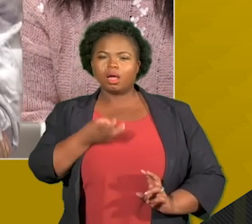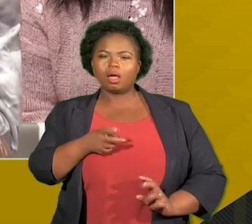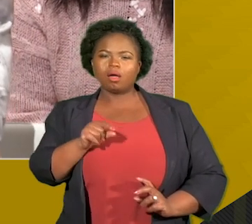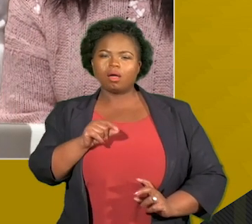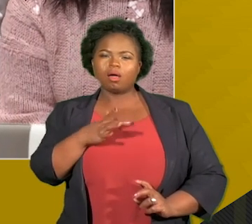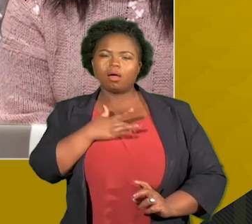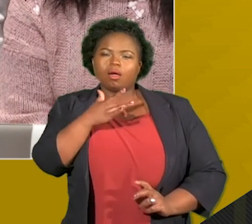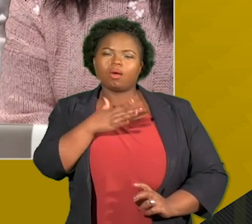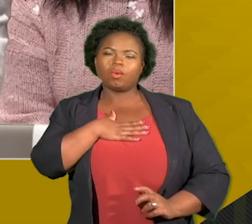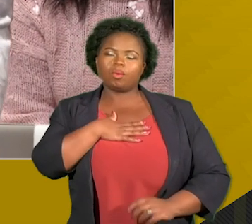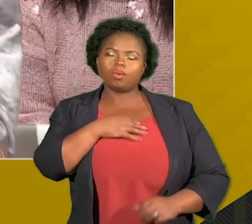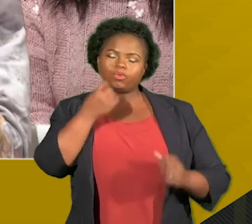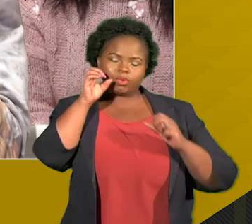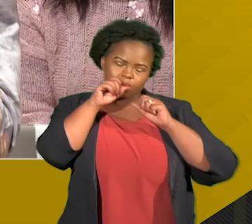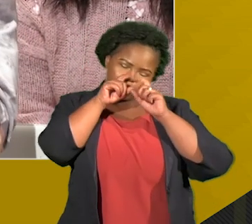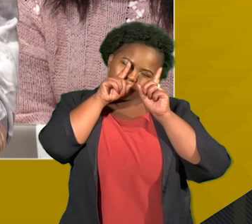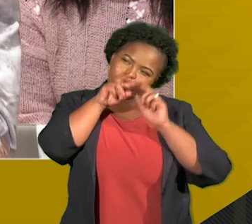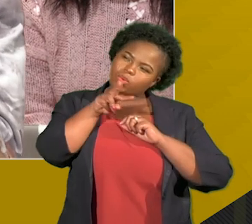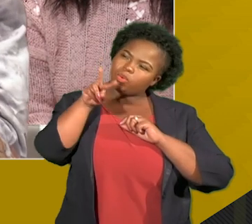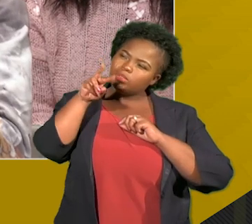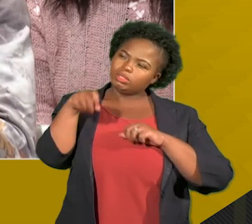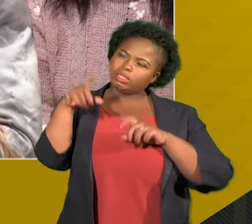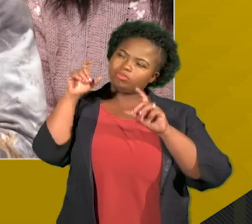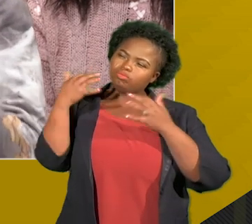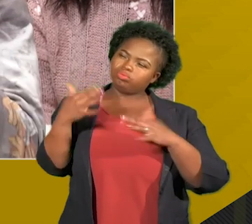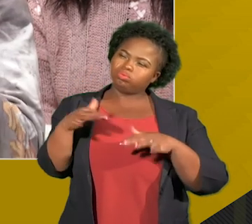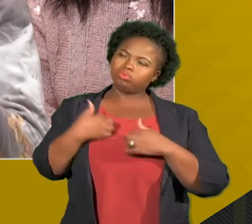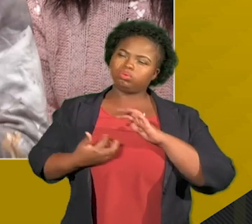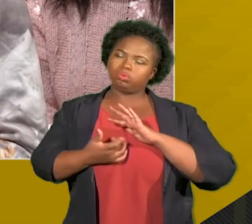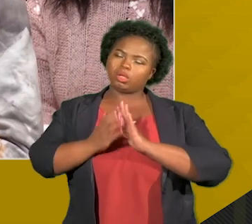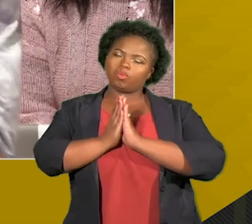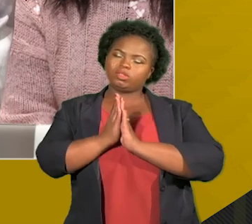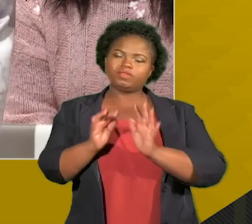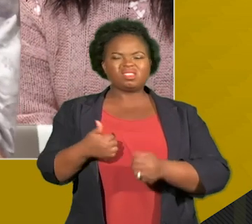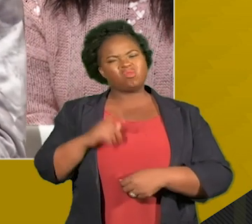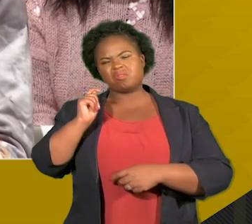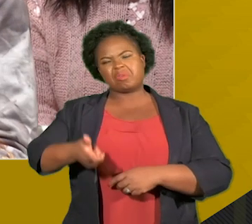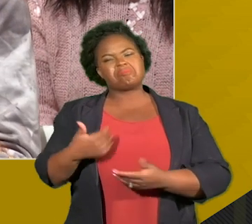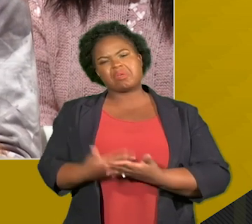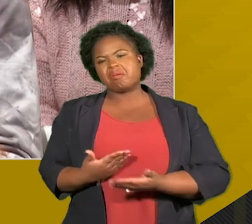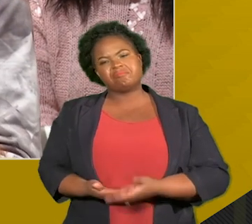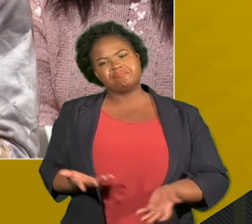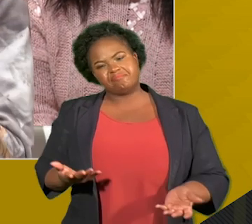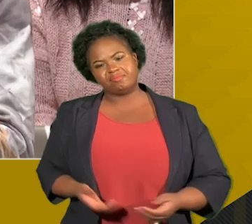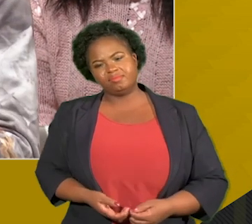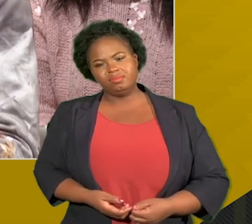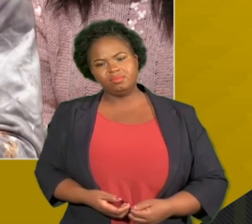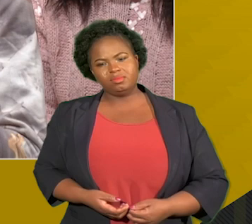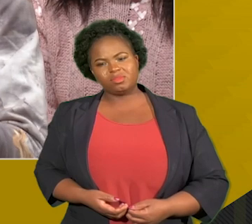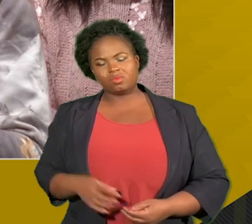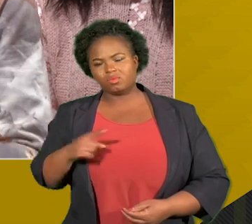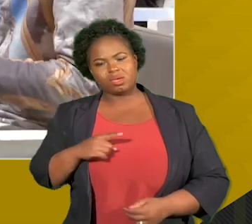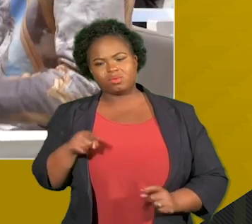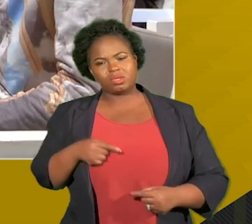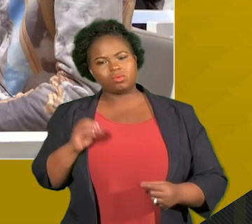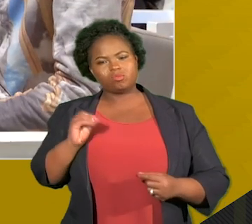I could wake up and look at this piece and I'll be ready for my day, then you can pay pretty much anything. It should be priceless. You